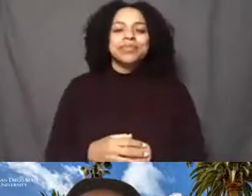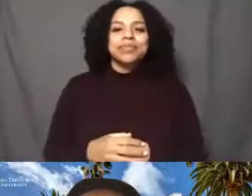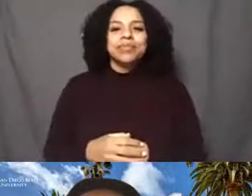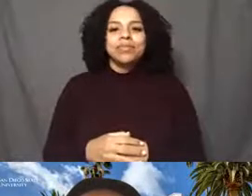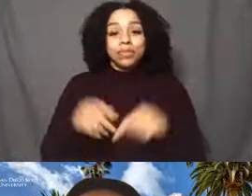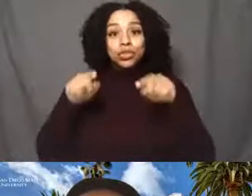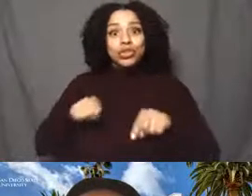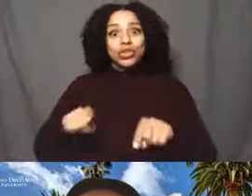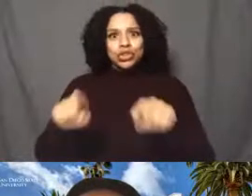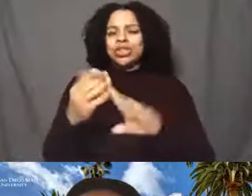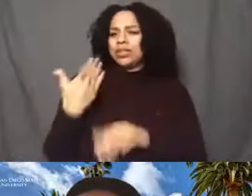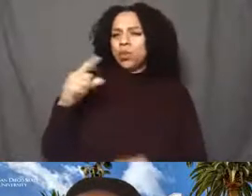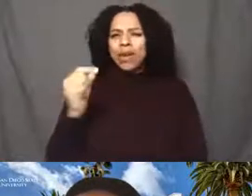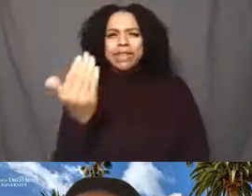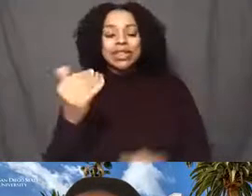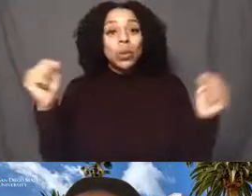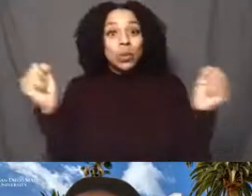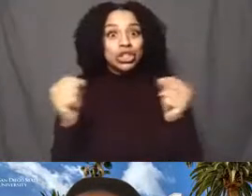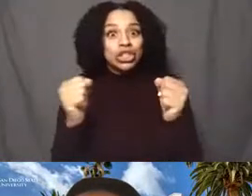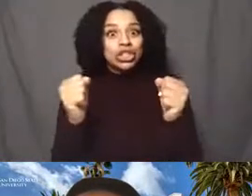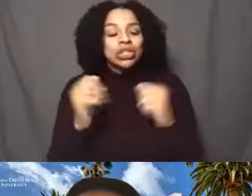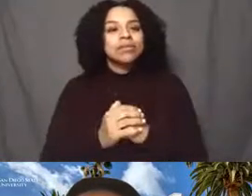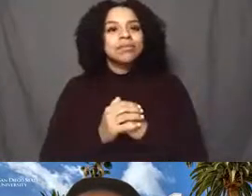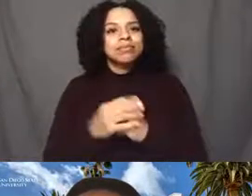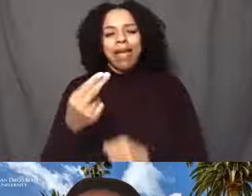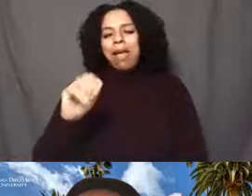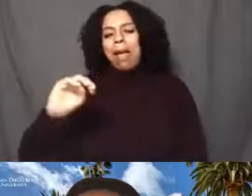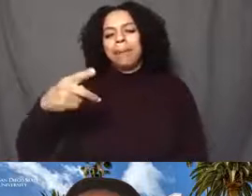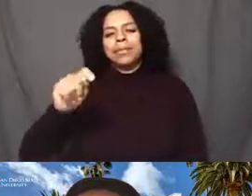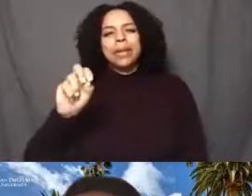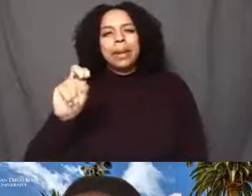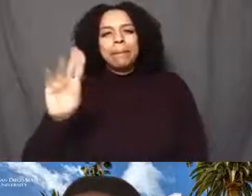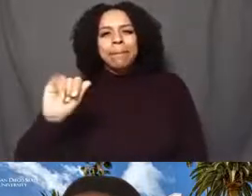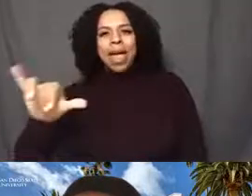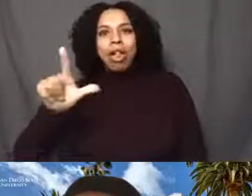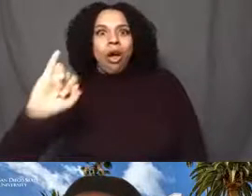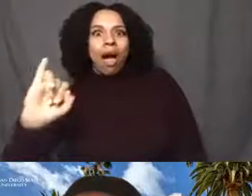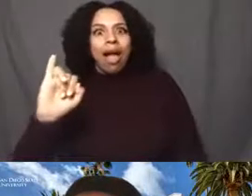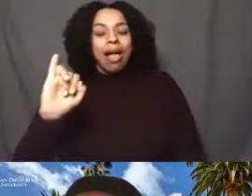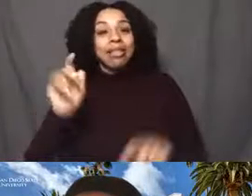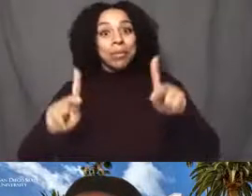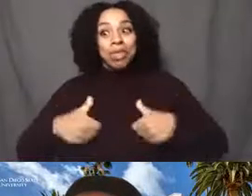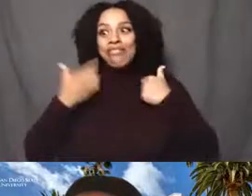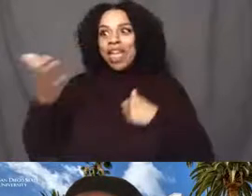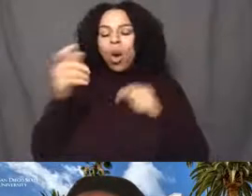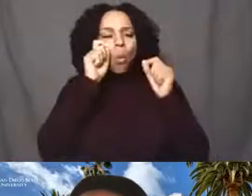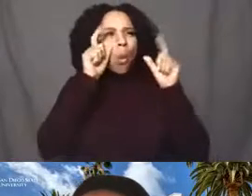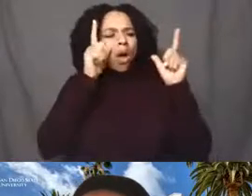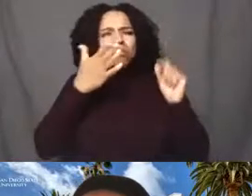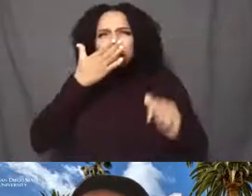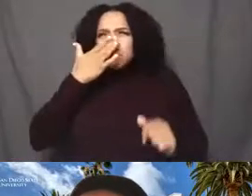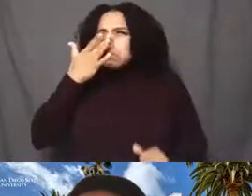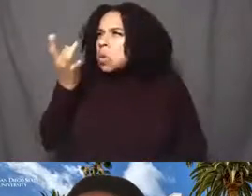During the winter of 2015, the residents of Hampton Bays, Long Island, woke up to what they say was the worst smell they had